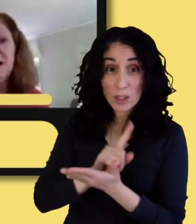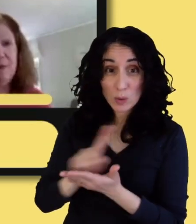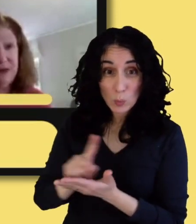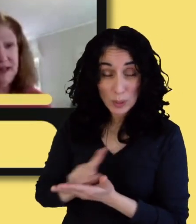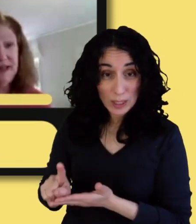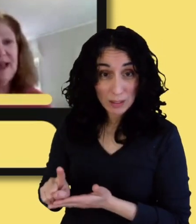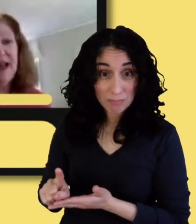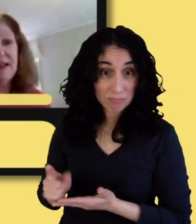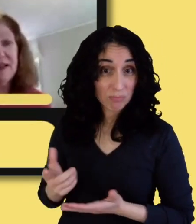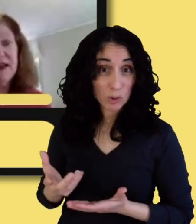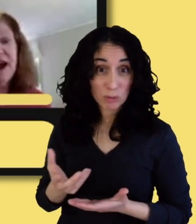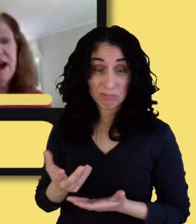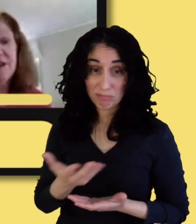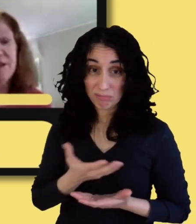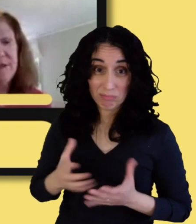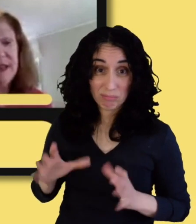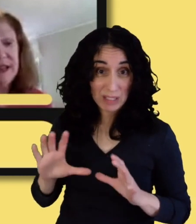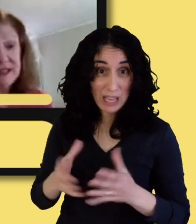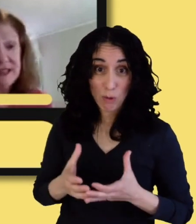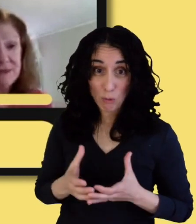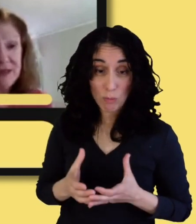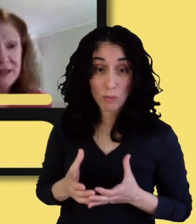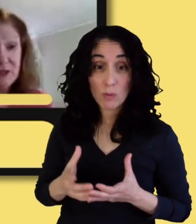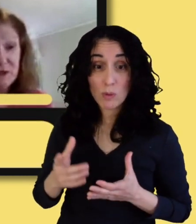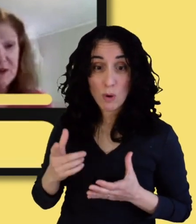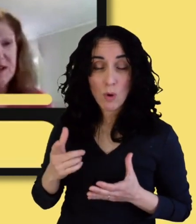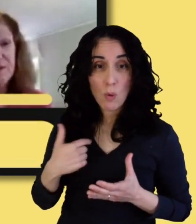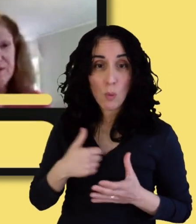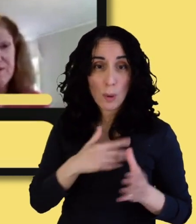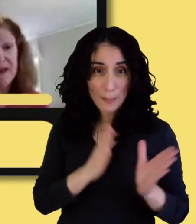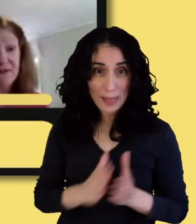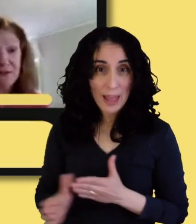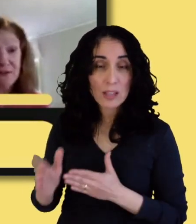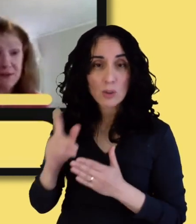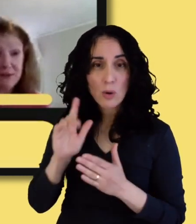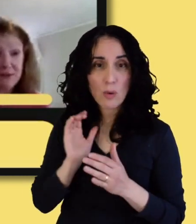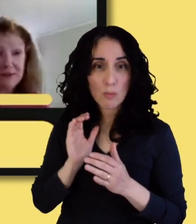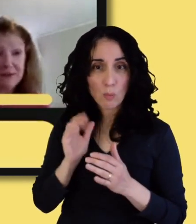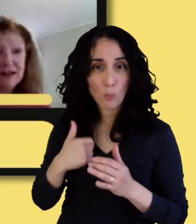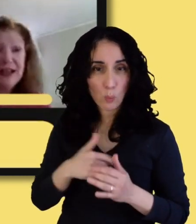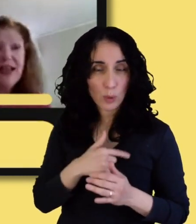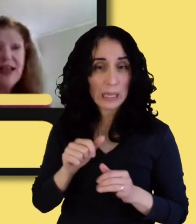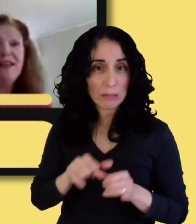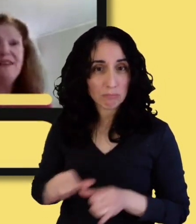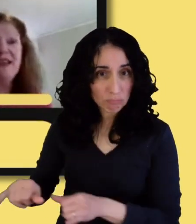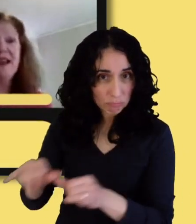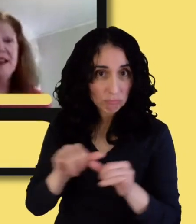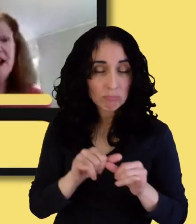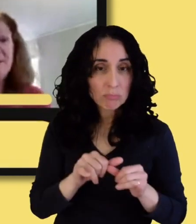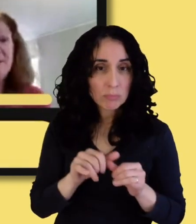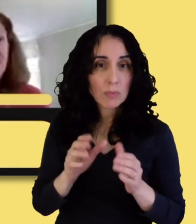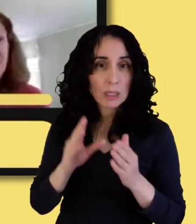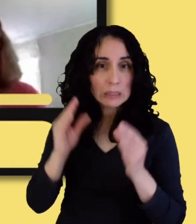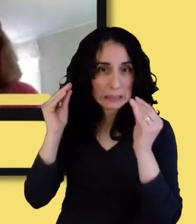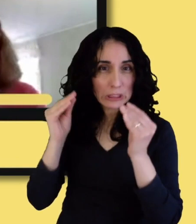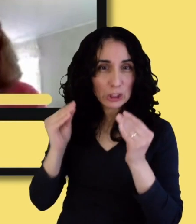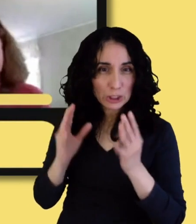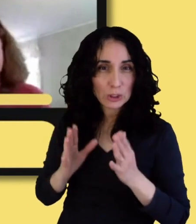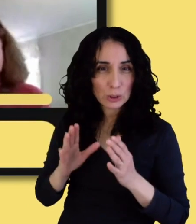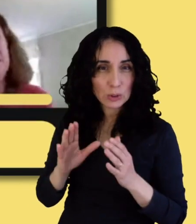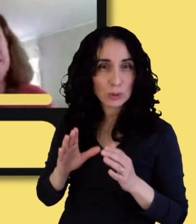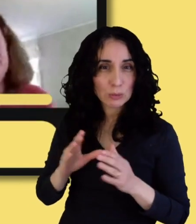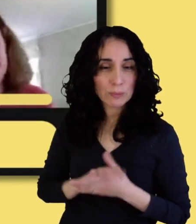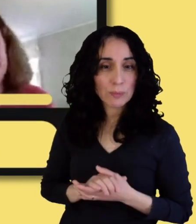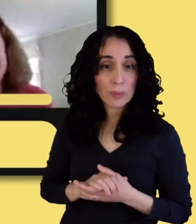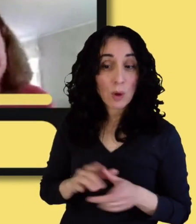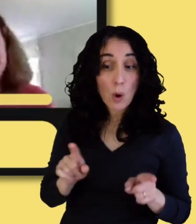to talk about planning, and Mm. so that we're being consistent with the instruction that we're providing for our students. And then on the top of that, we have